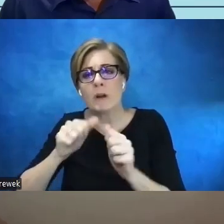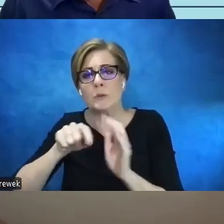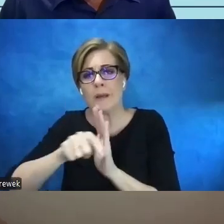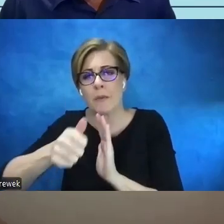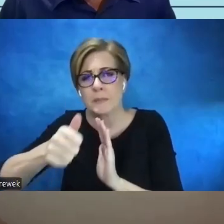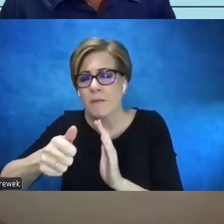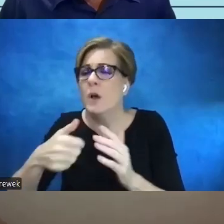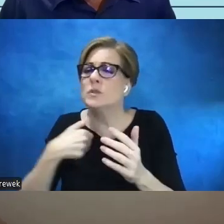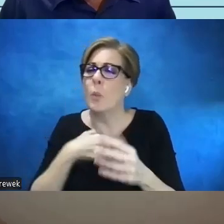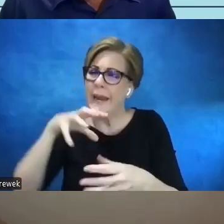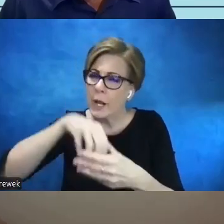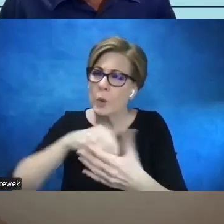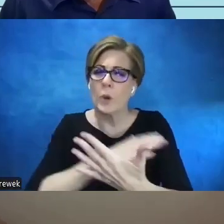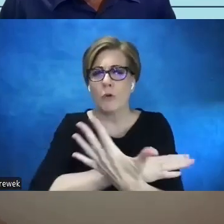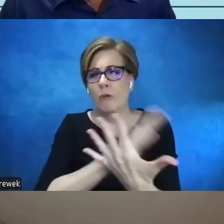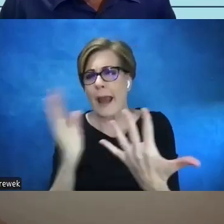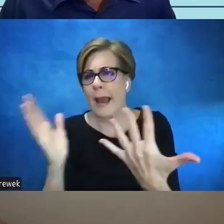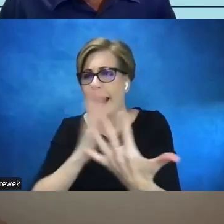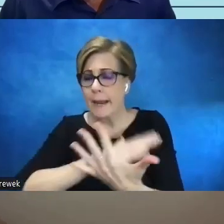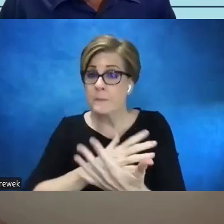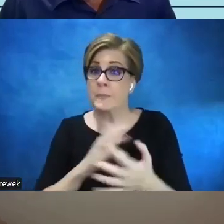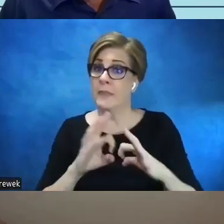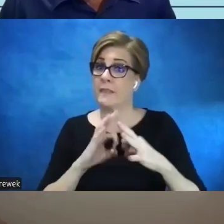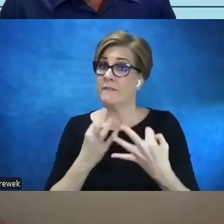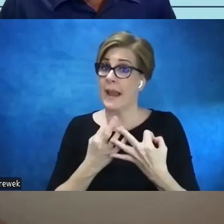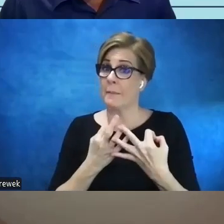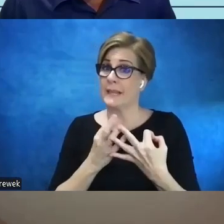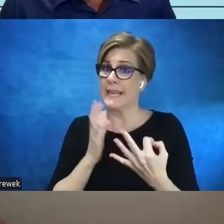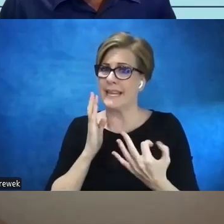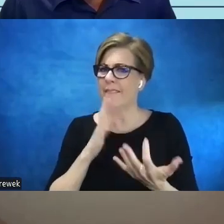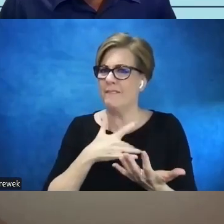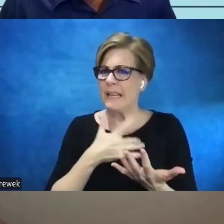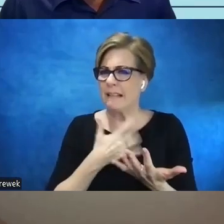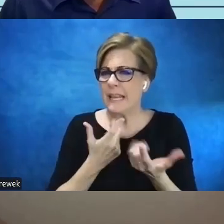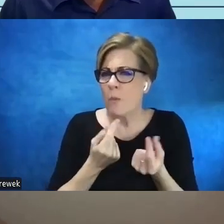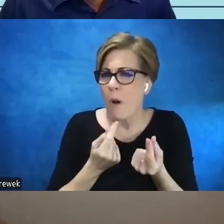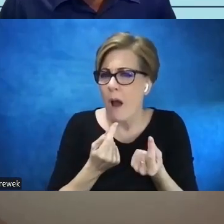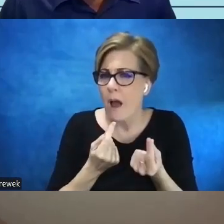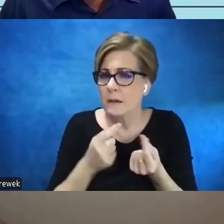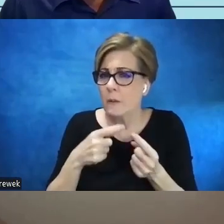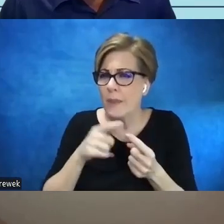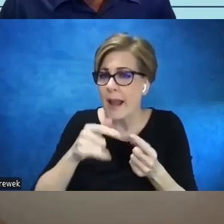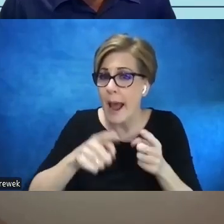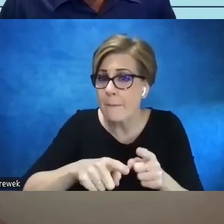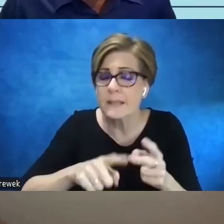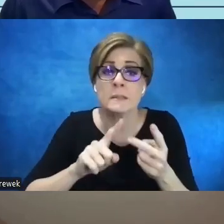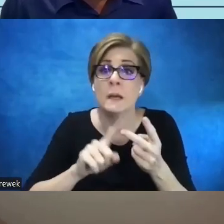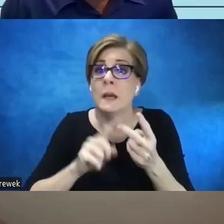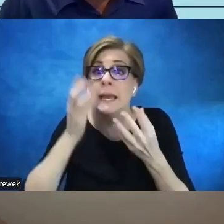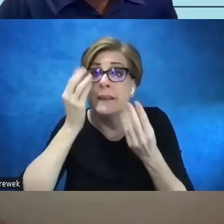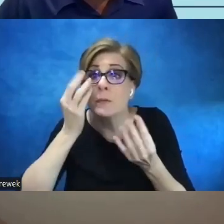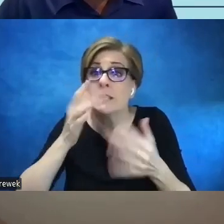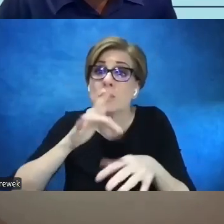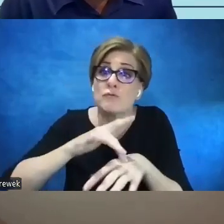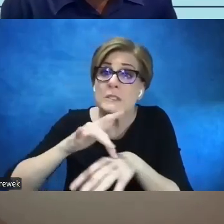are the feelings the families might be grappling with. What are specific resources about therapy, therapists, and what